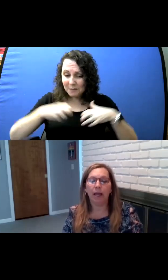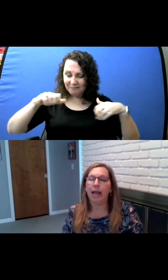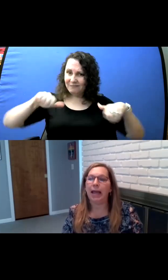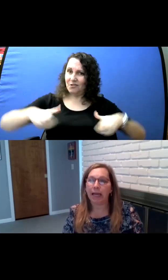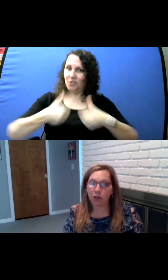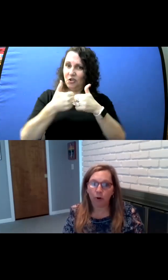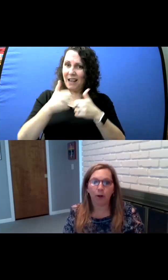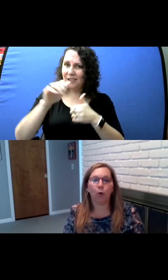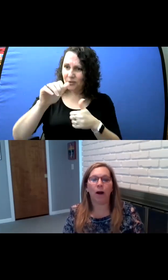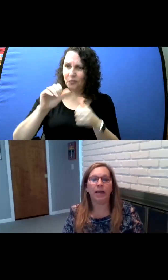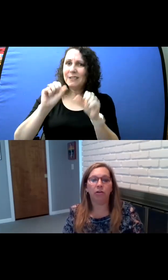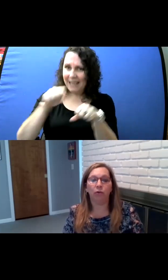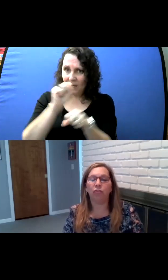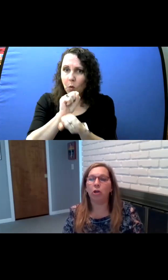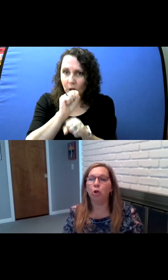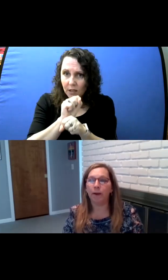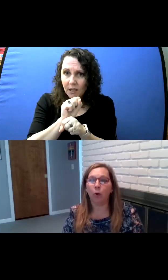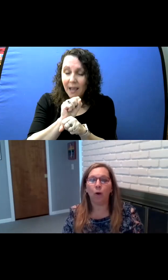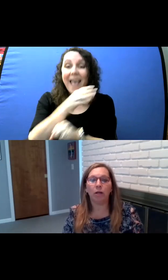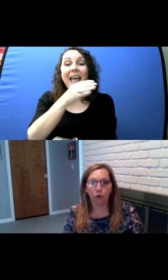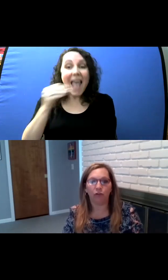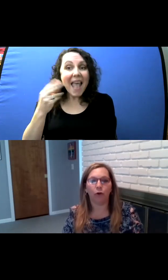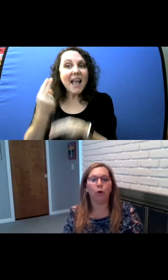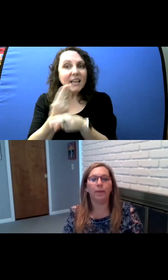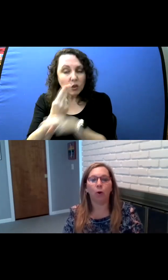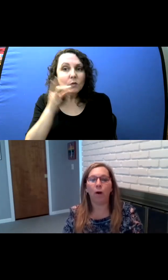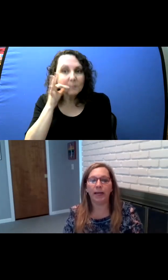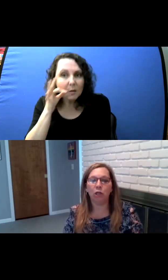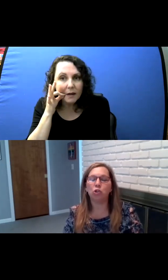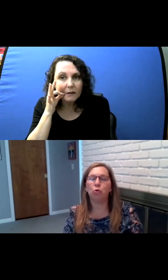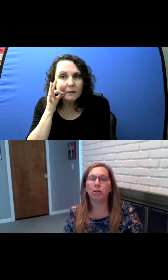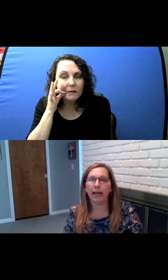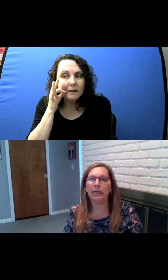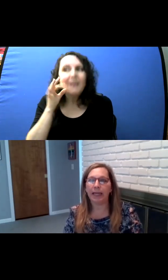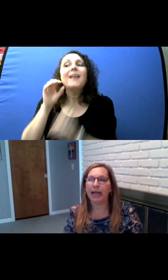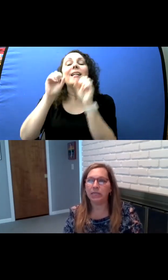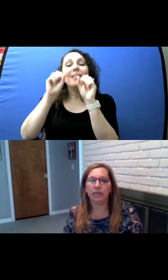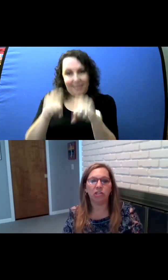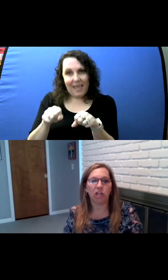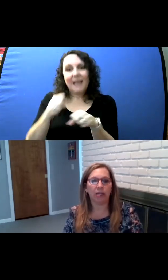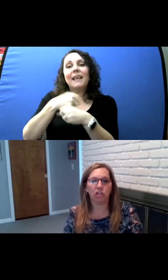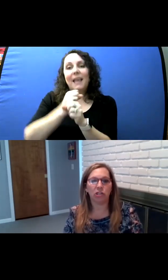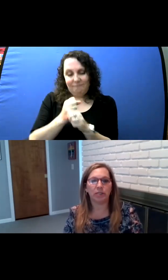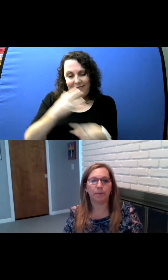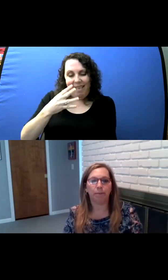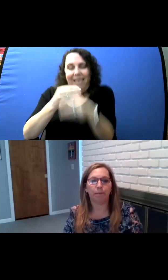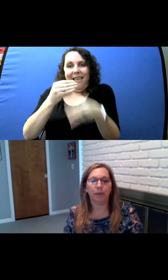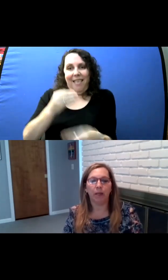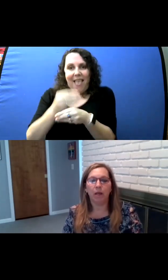employability and you're a marijuana user, your marijuana use will likely add to these